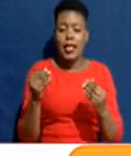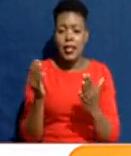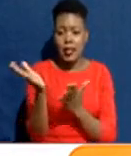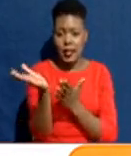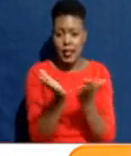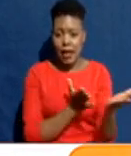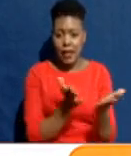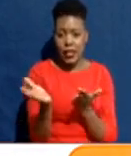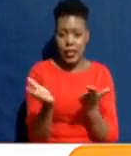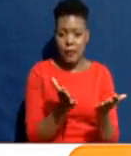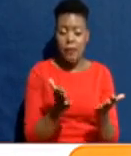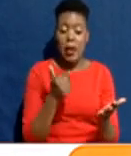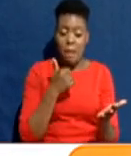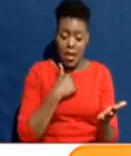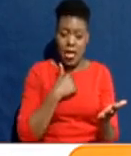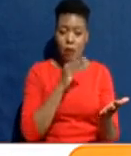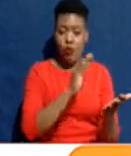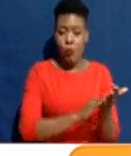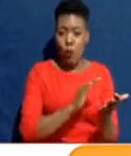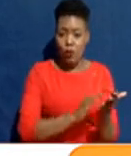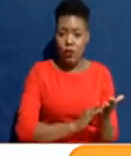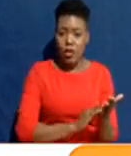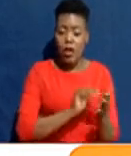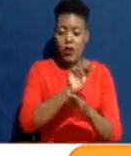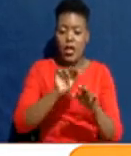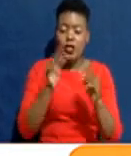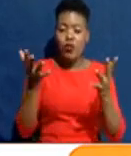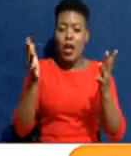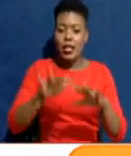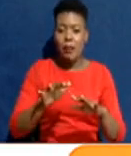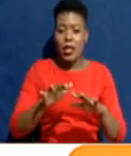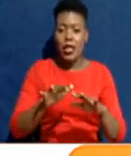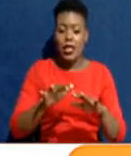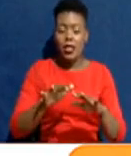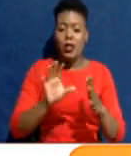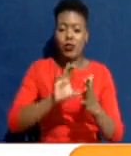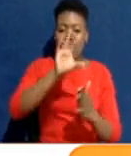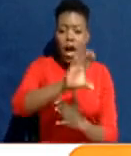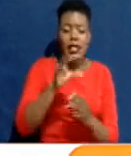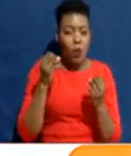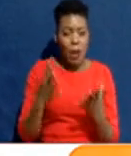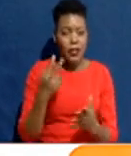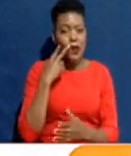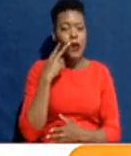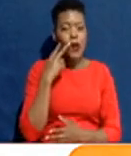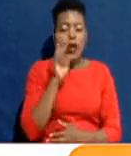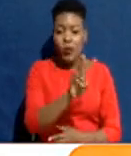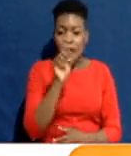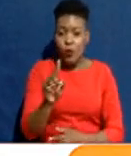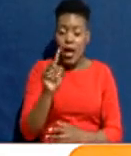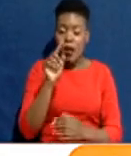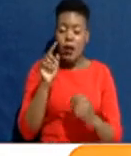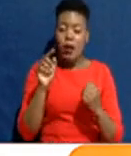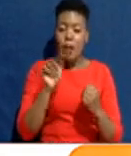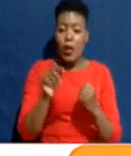the health service delivery, I propose to the National Assembly to effect a budget allocation of 21.6